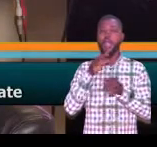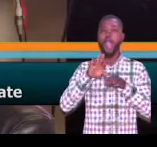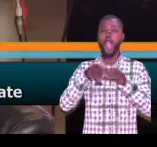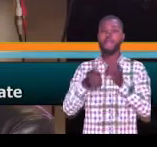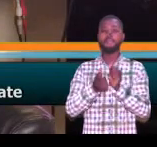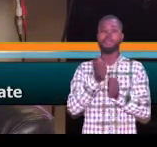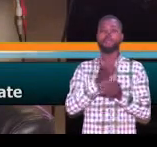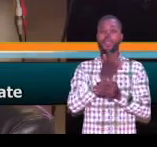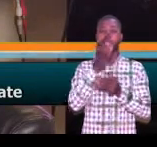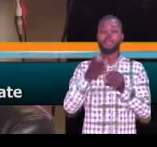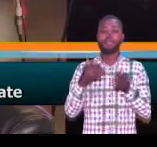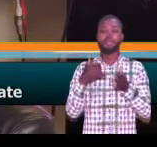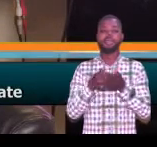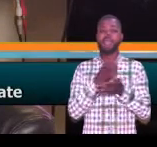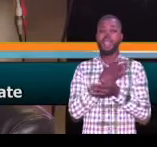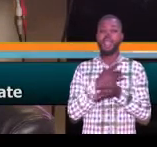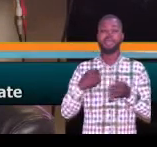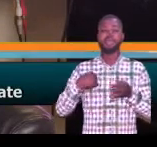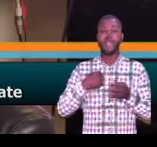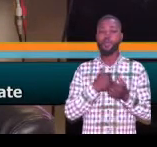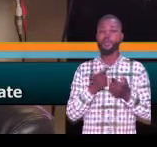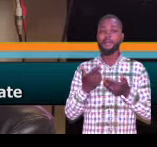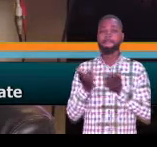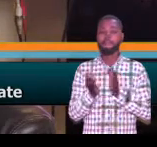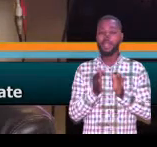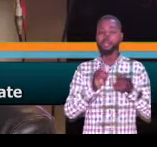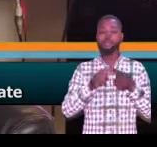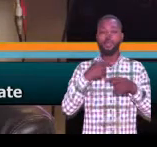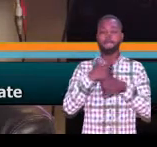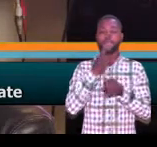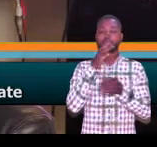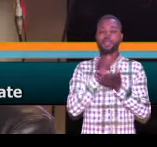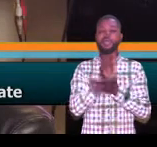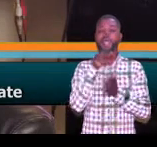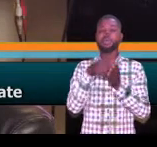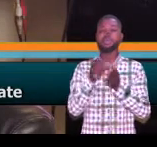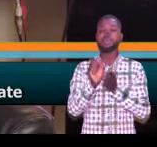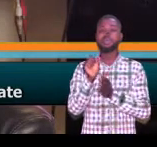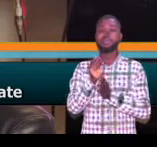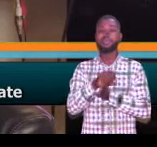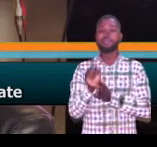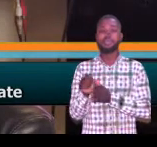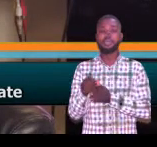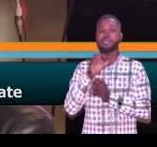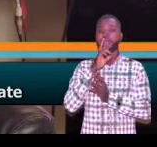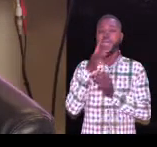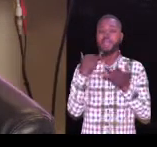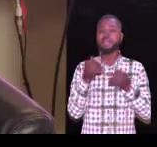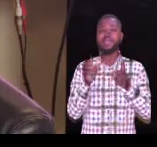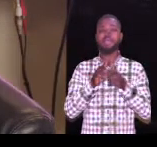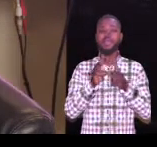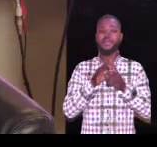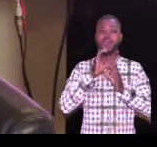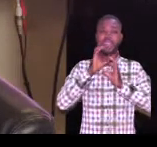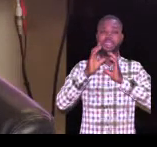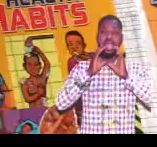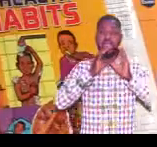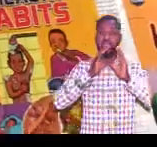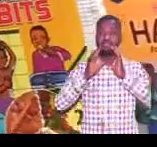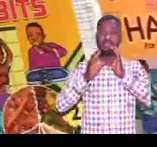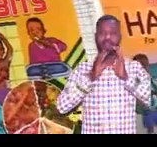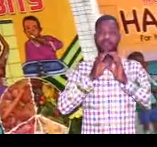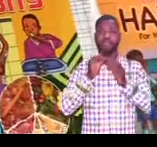almost concluded it, and the plan is to make sure that these schemes are now very, very